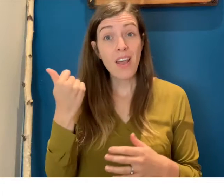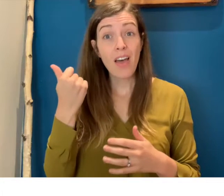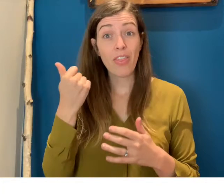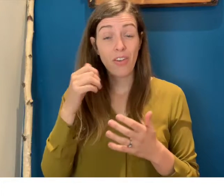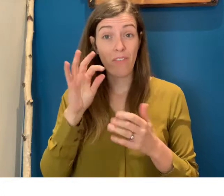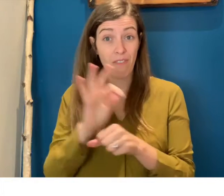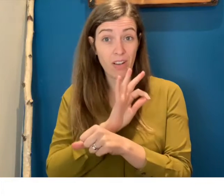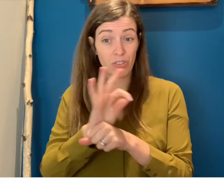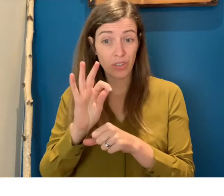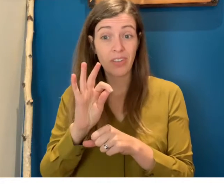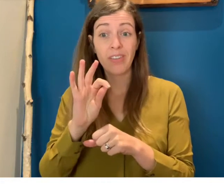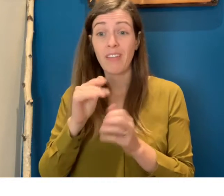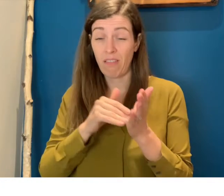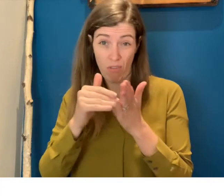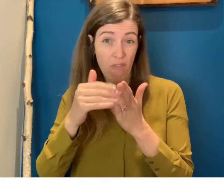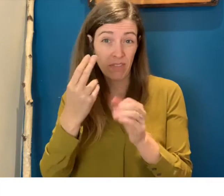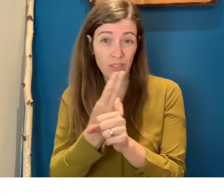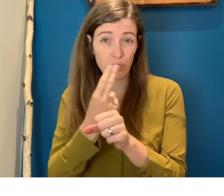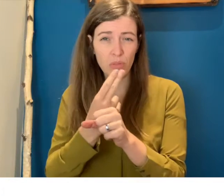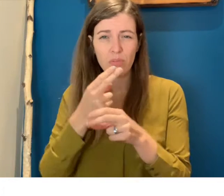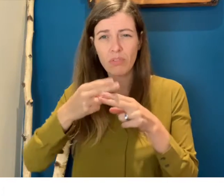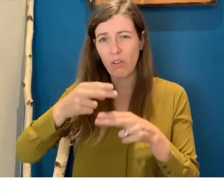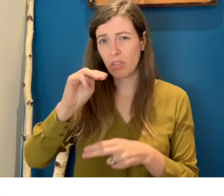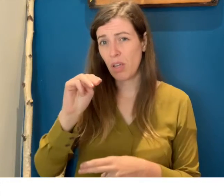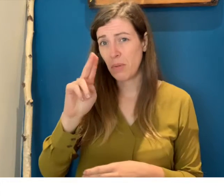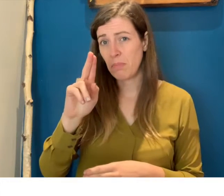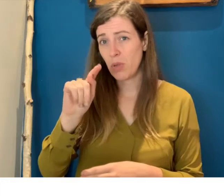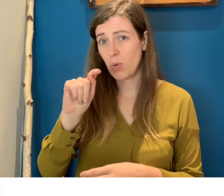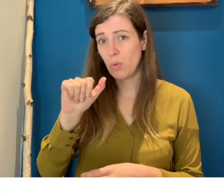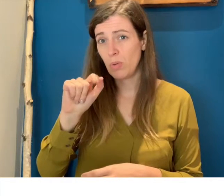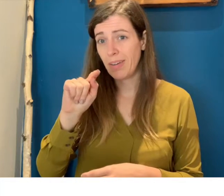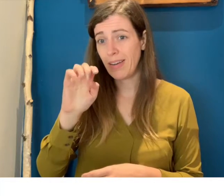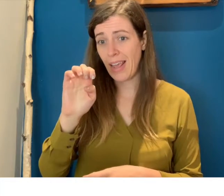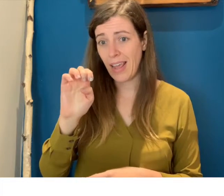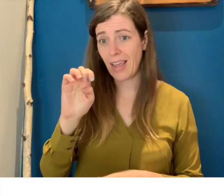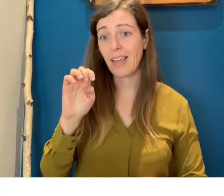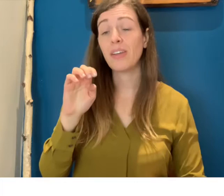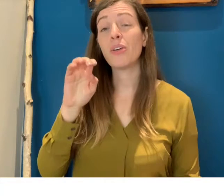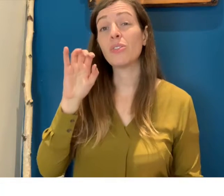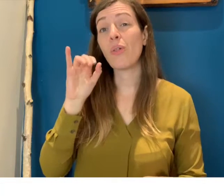order of ASL score. So those are from lowest to highest.